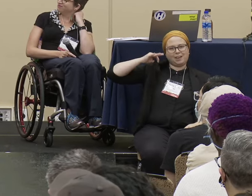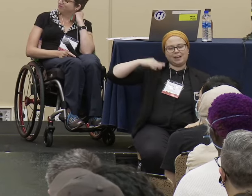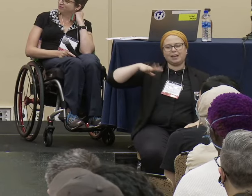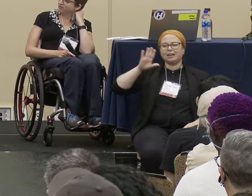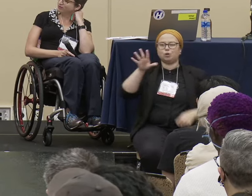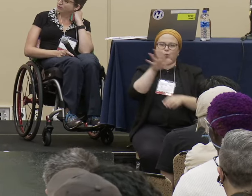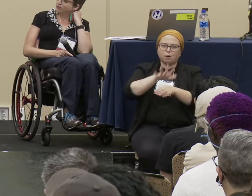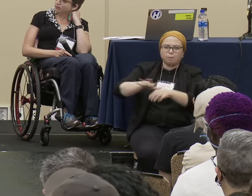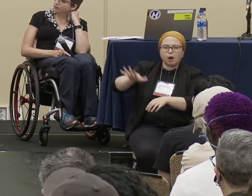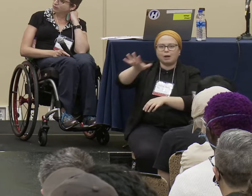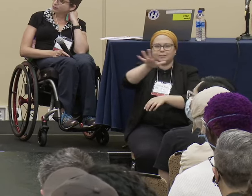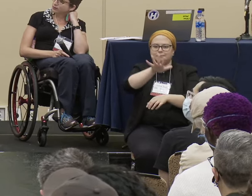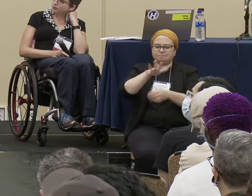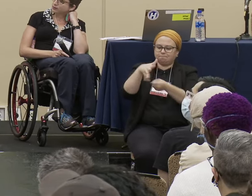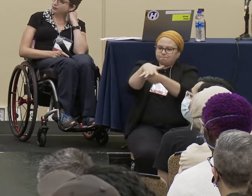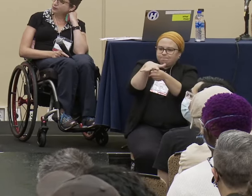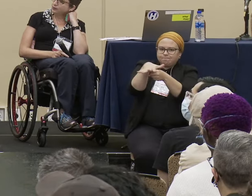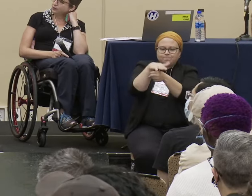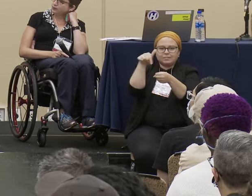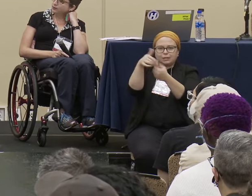approximate location in the room.